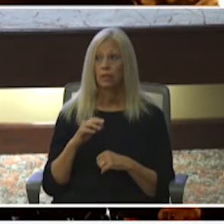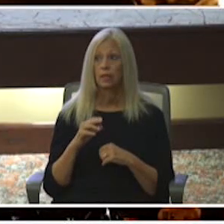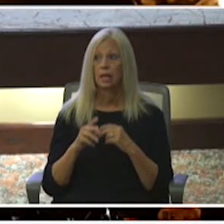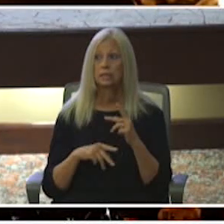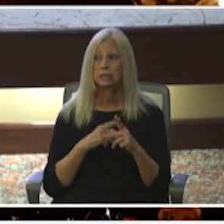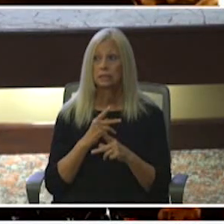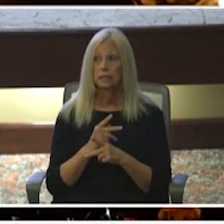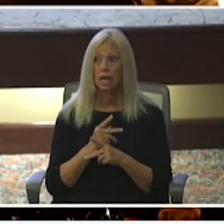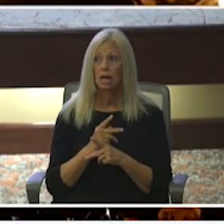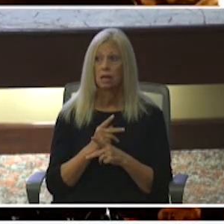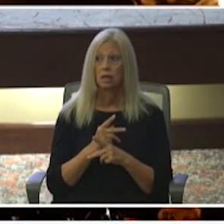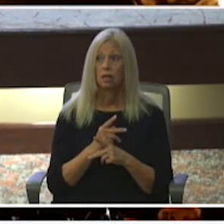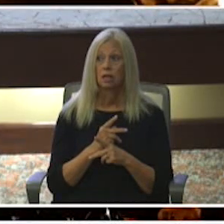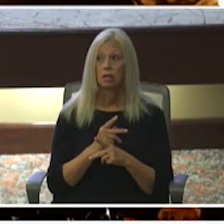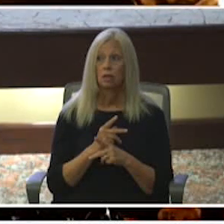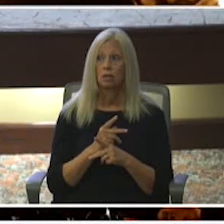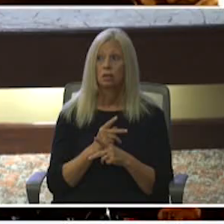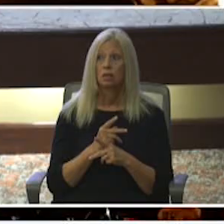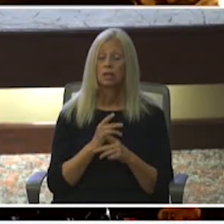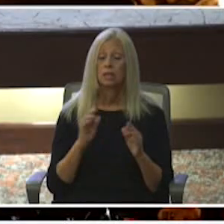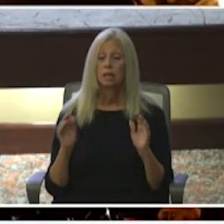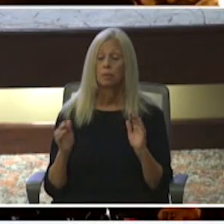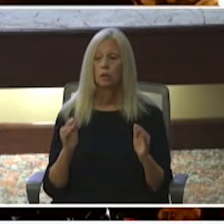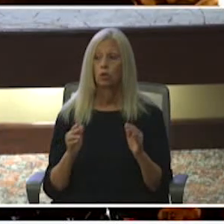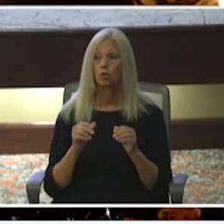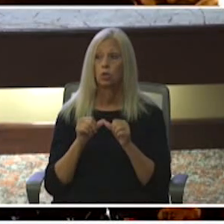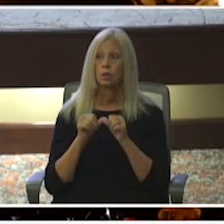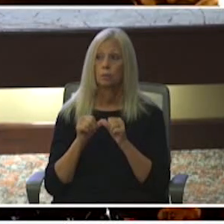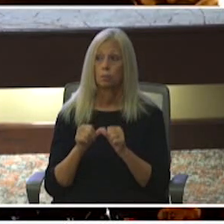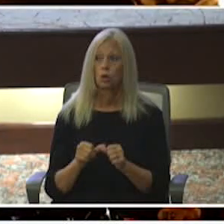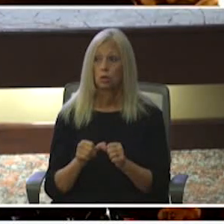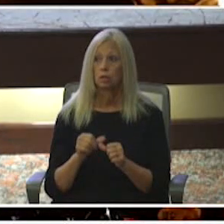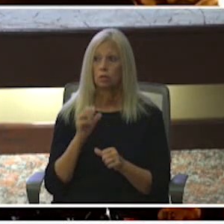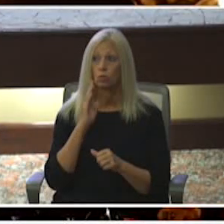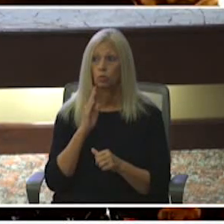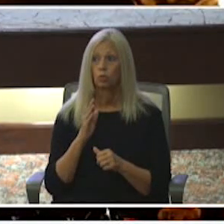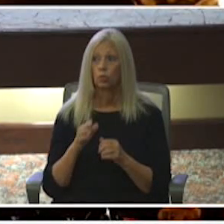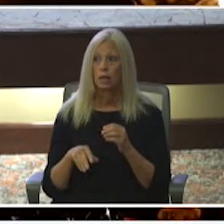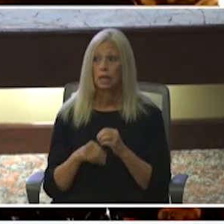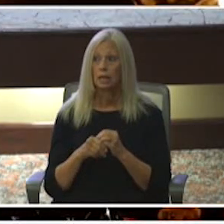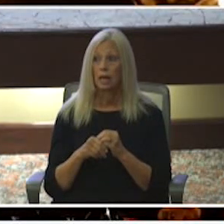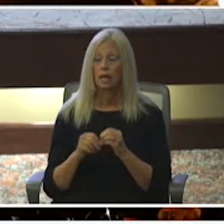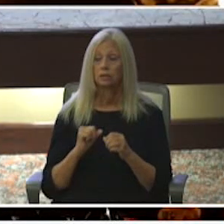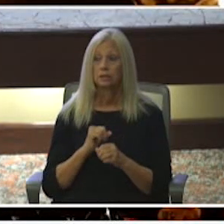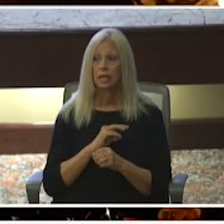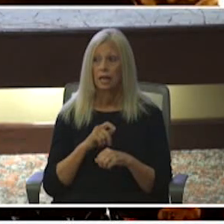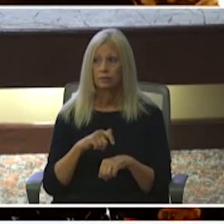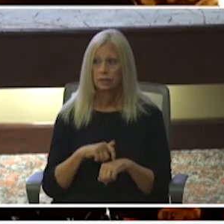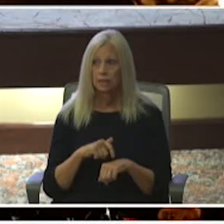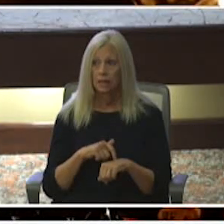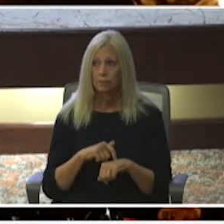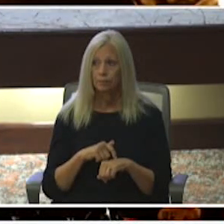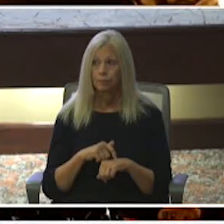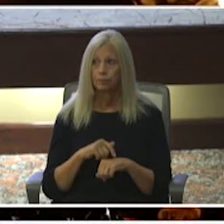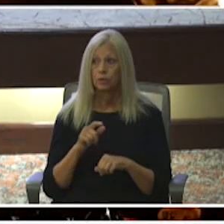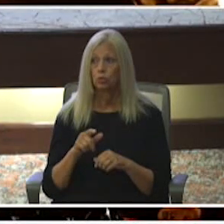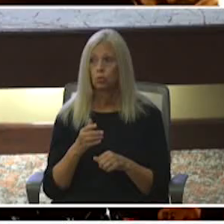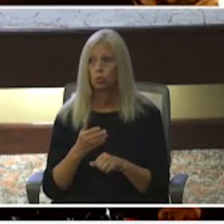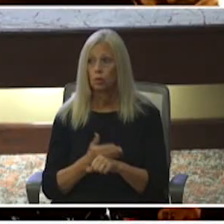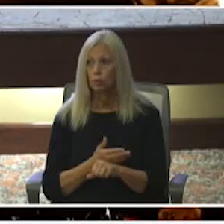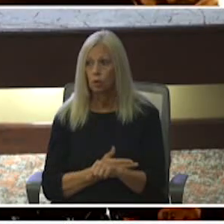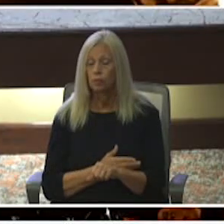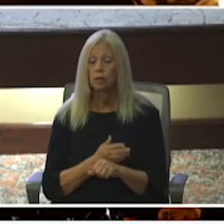ordinance versus a permit or structure fee is that we're not going to be adding staff time as far as reviewing permits and approving permits and checking